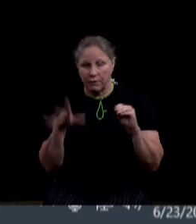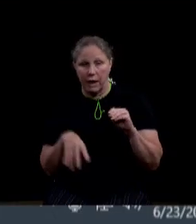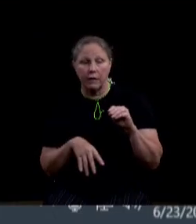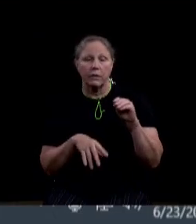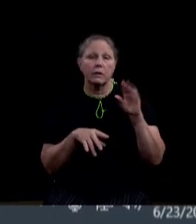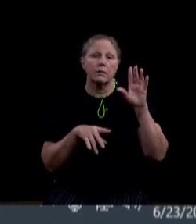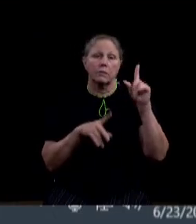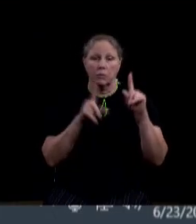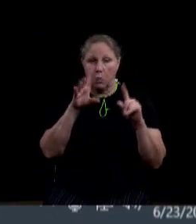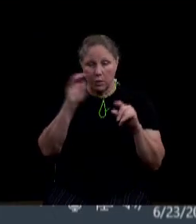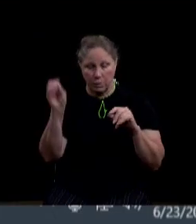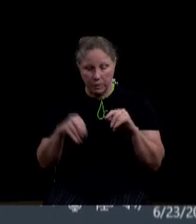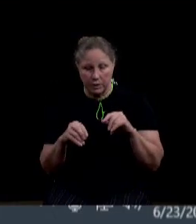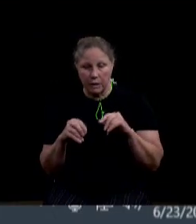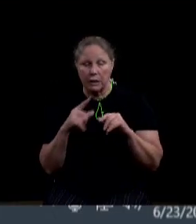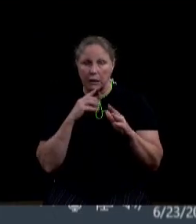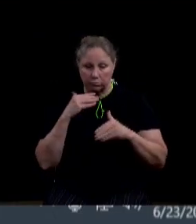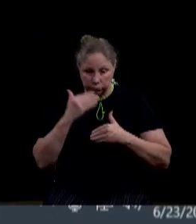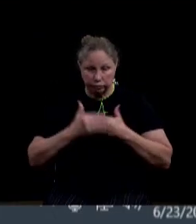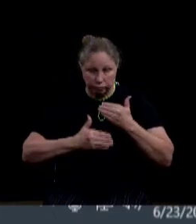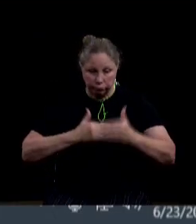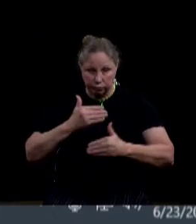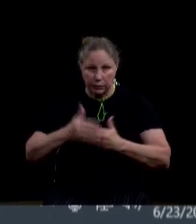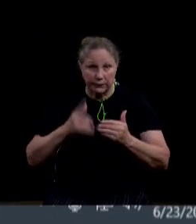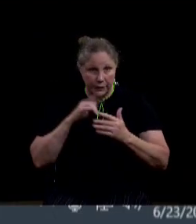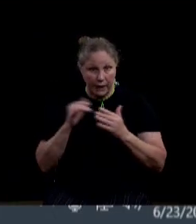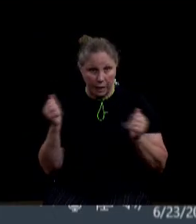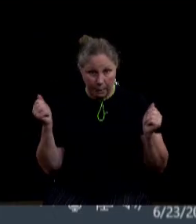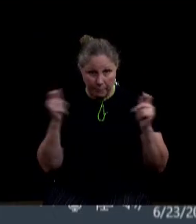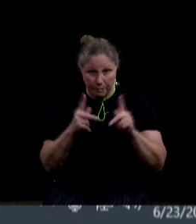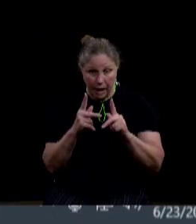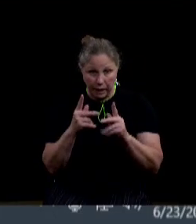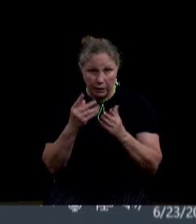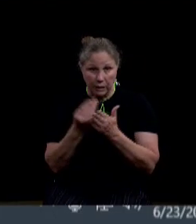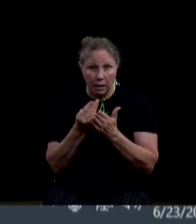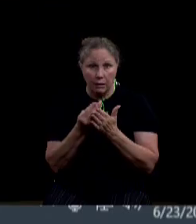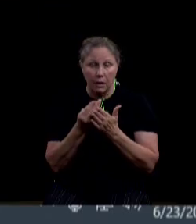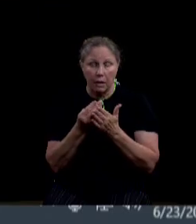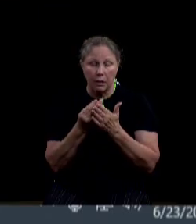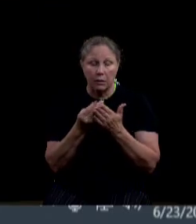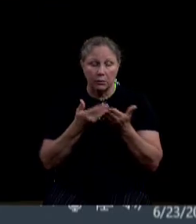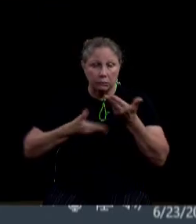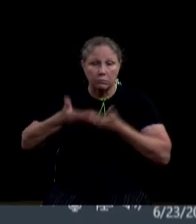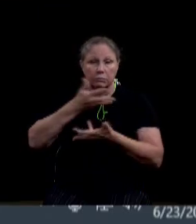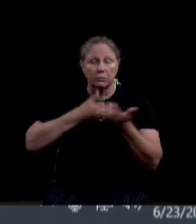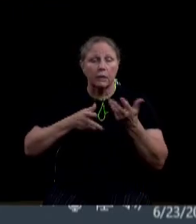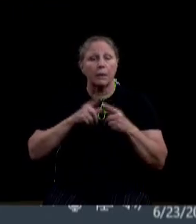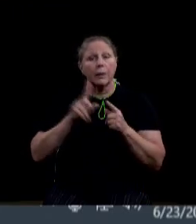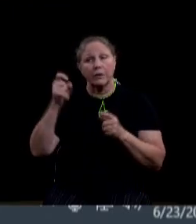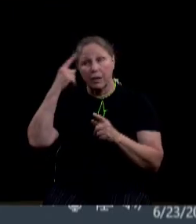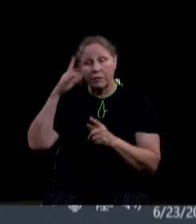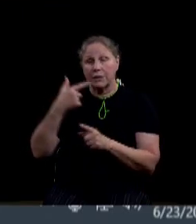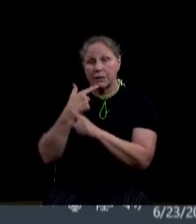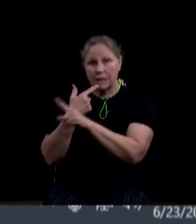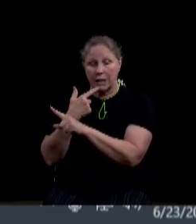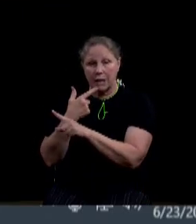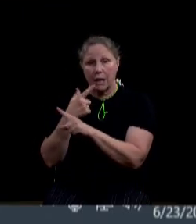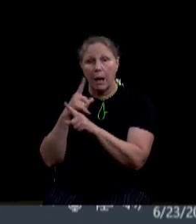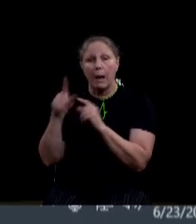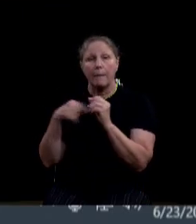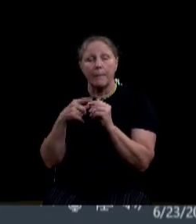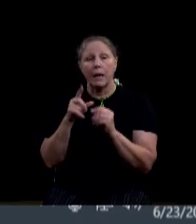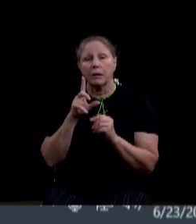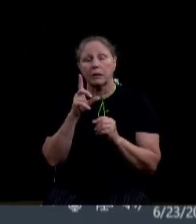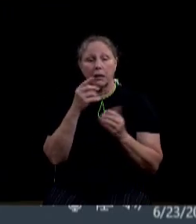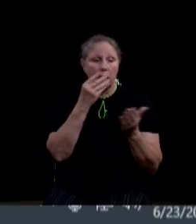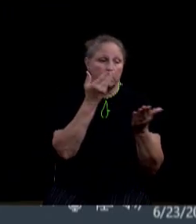back. So, and it's, but as the governor has stated, it's all about, you know, data and doctors. And right now, you know,